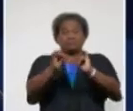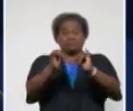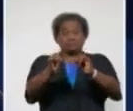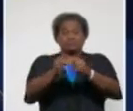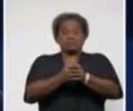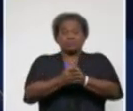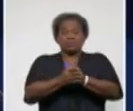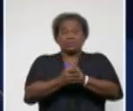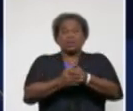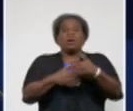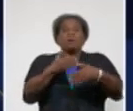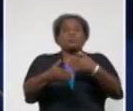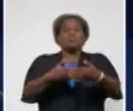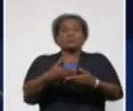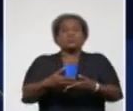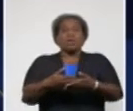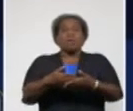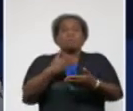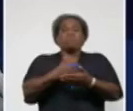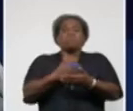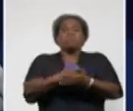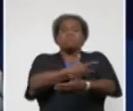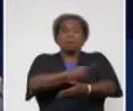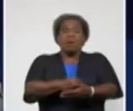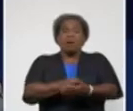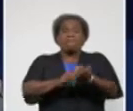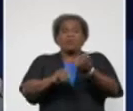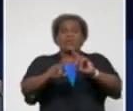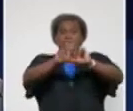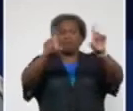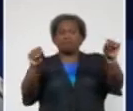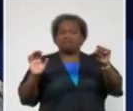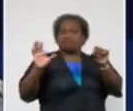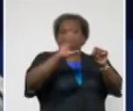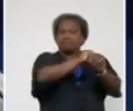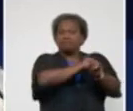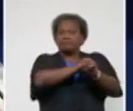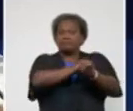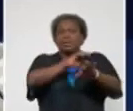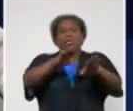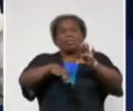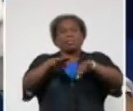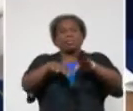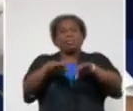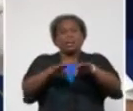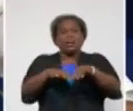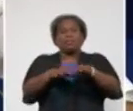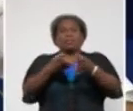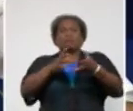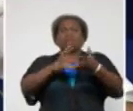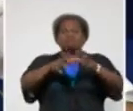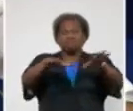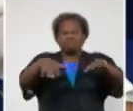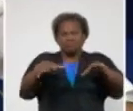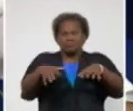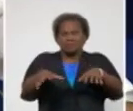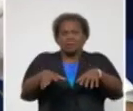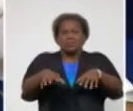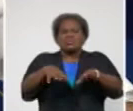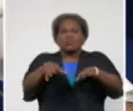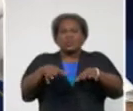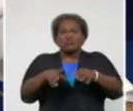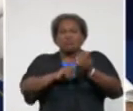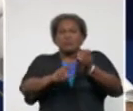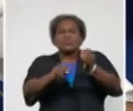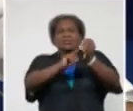As I always mention, samples from all of the country's provinces and the Isle of Youth Special